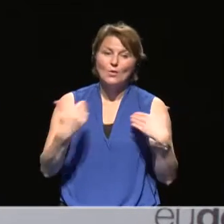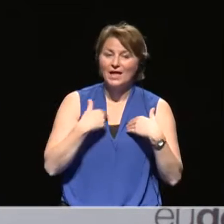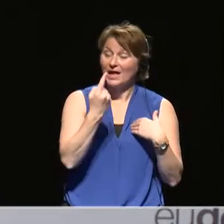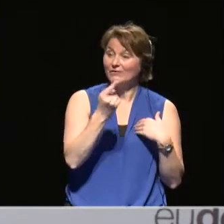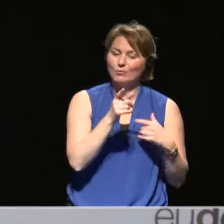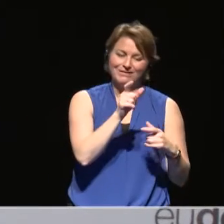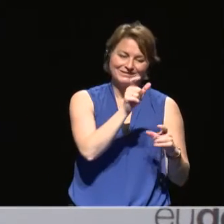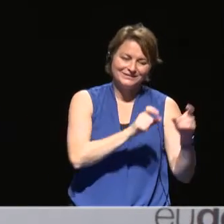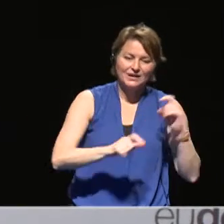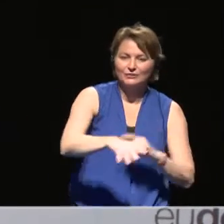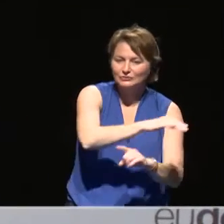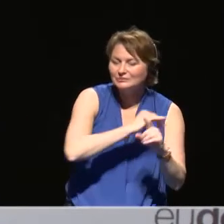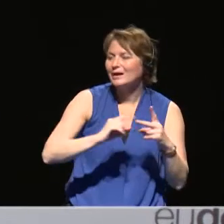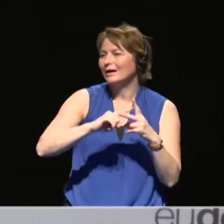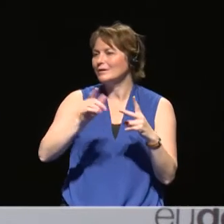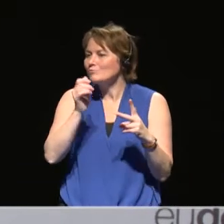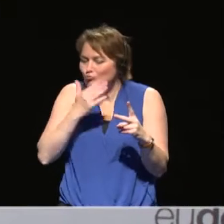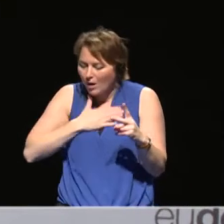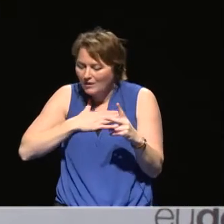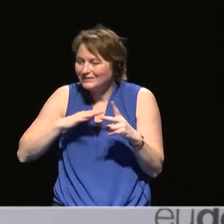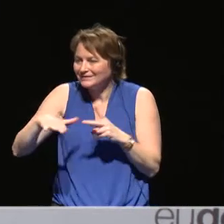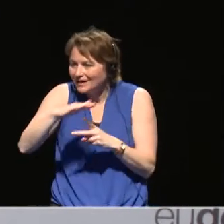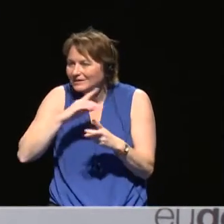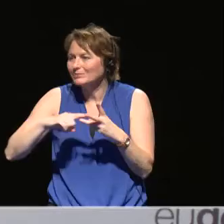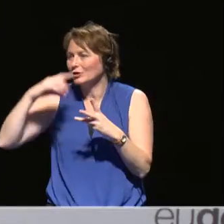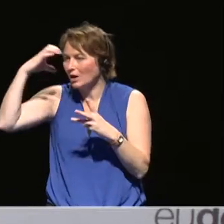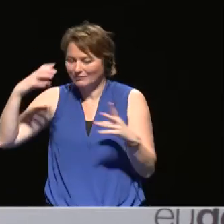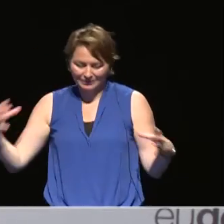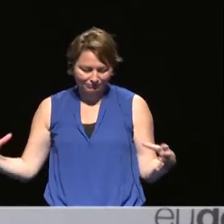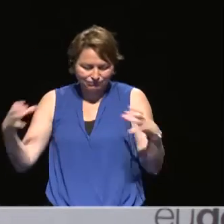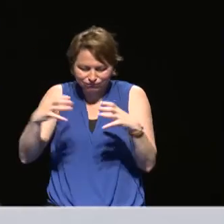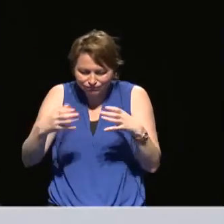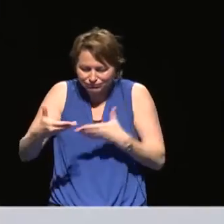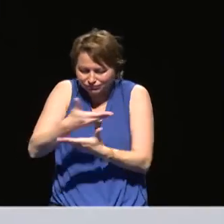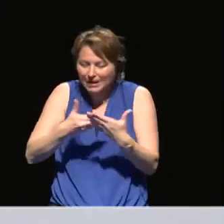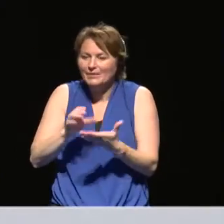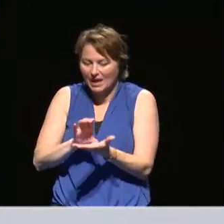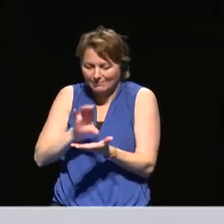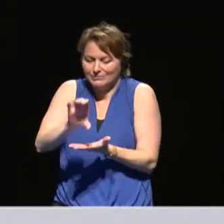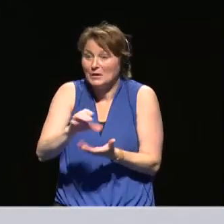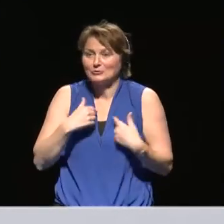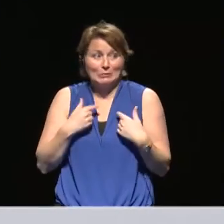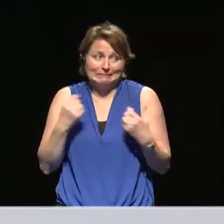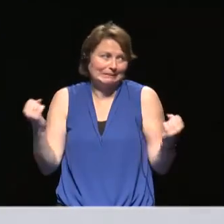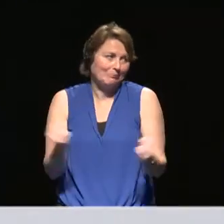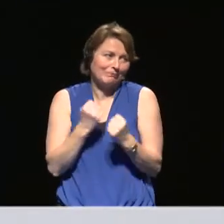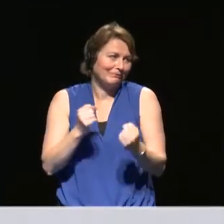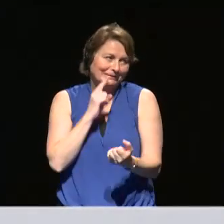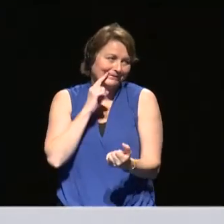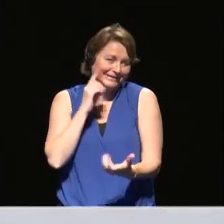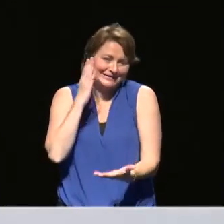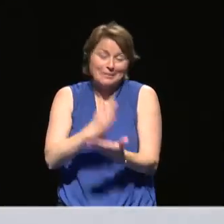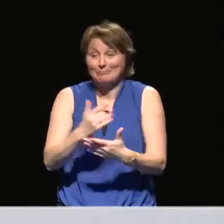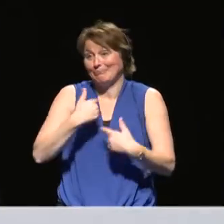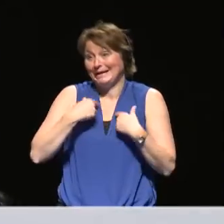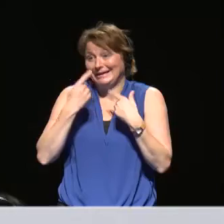private sector, government, and so on. And that's where I would invest most of my money. But as I said, I don't have to make that decision, so it's easier to say as an academic